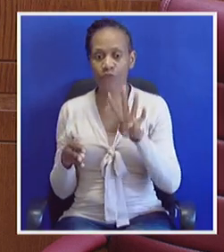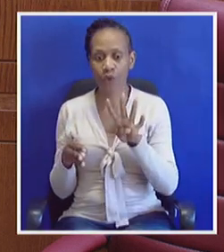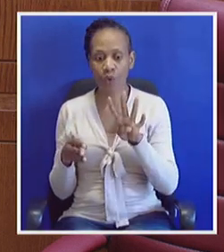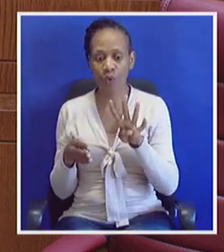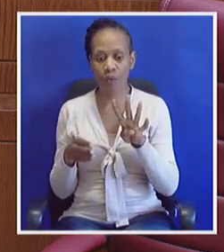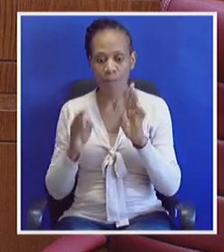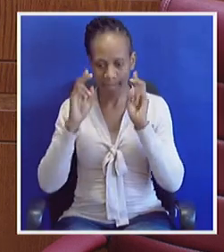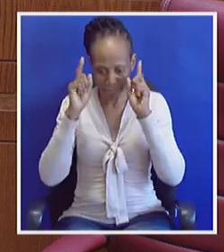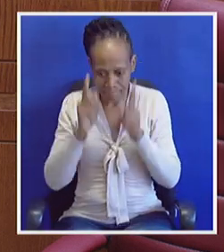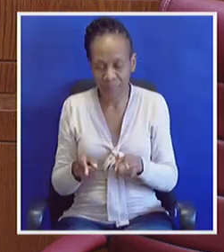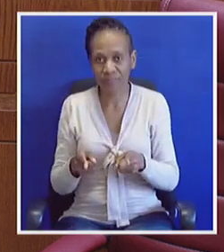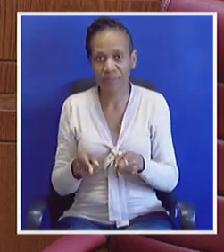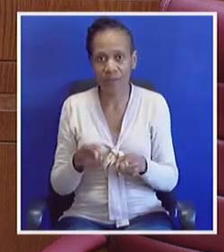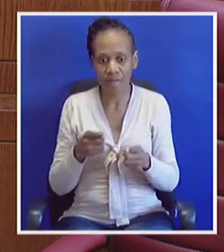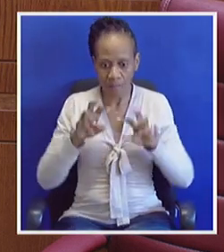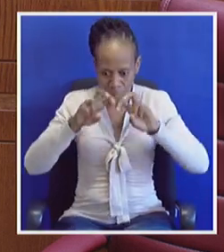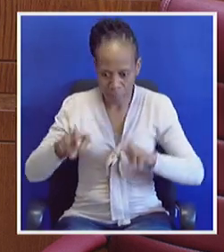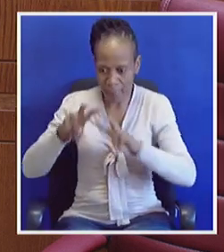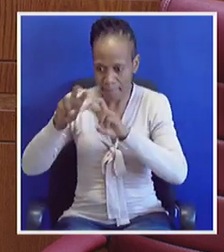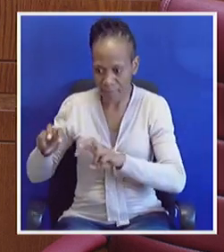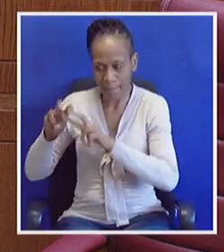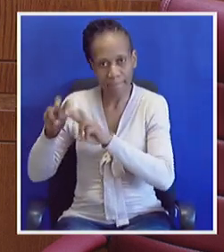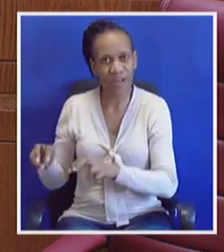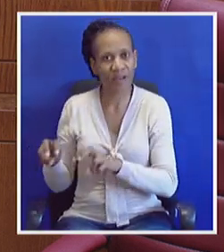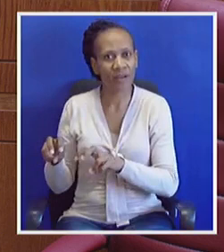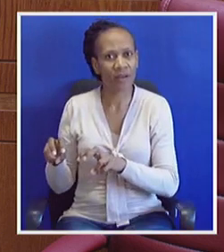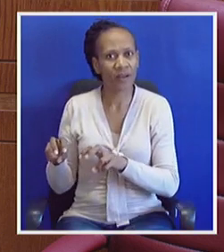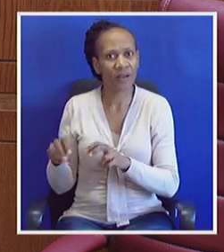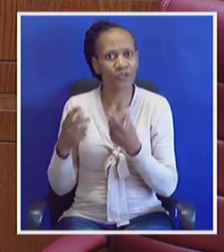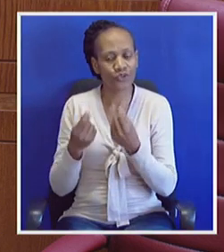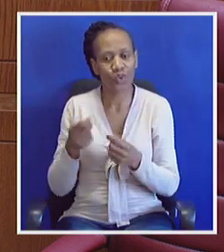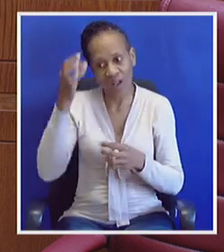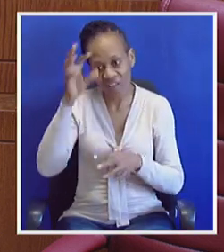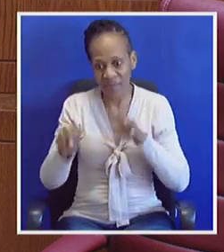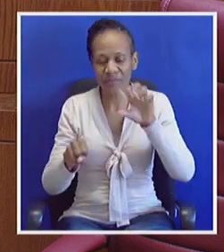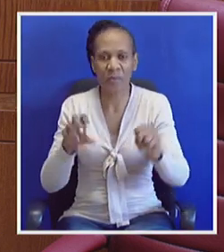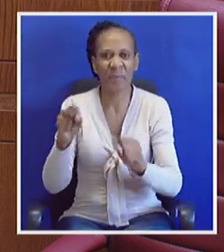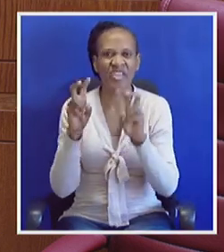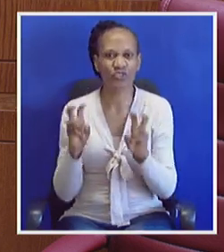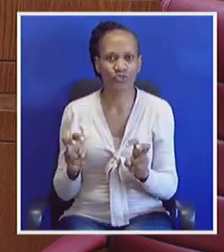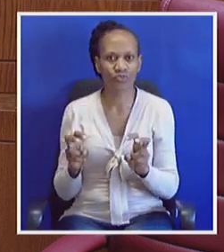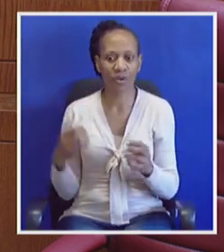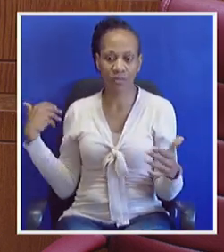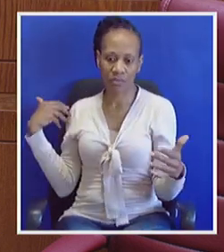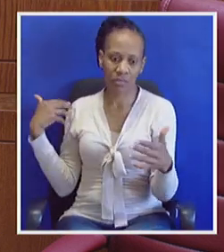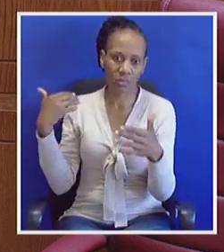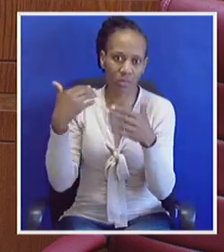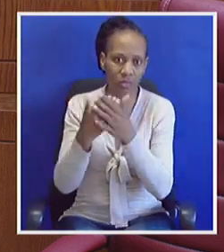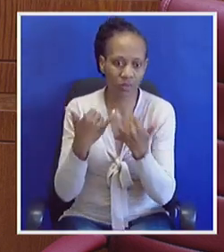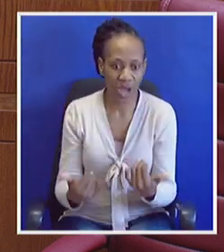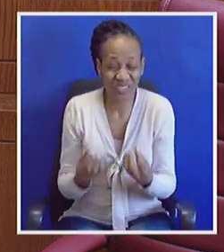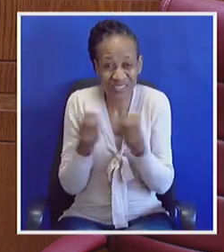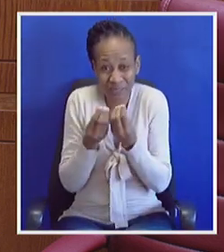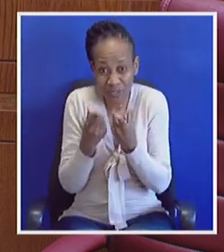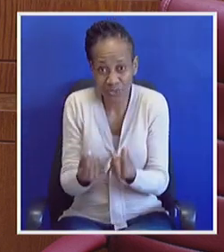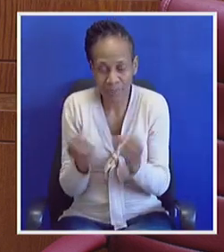probe allegations of state capture involving cabinet ministers. Up till now, nothing has been done. Now,